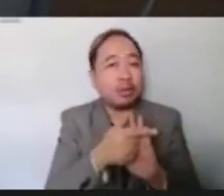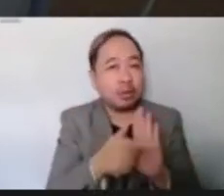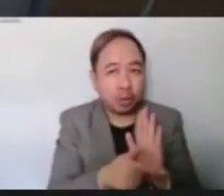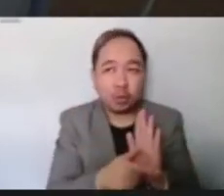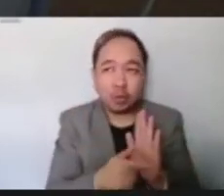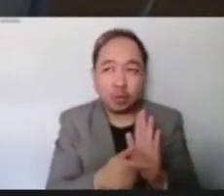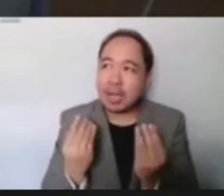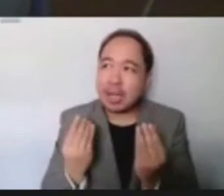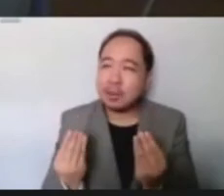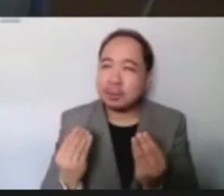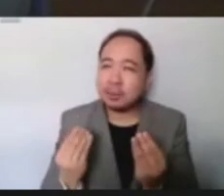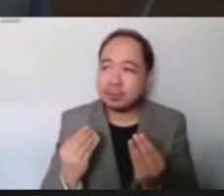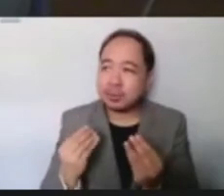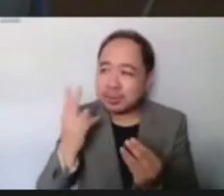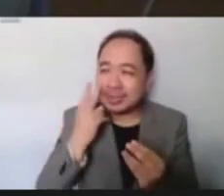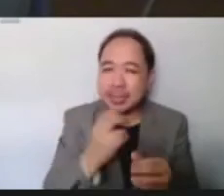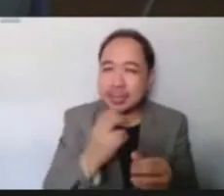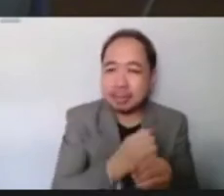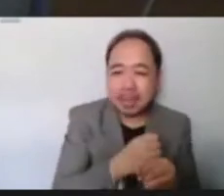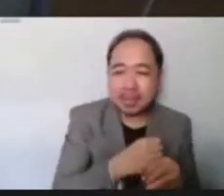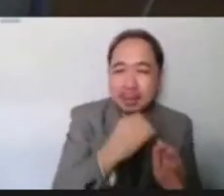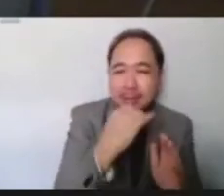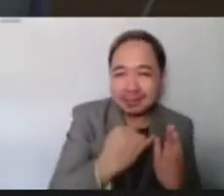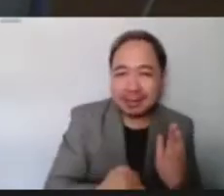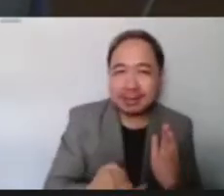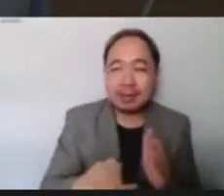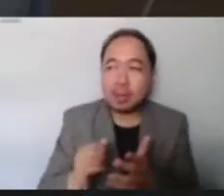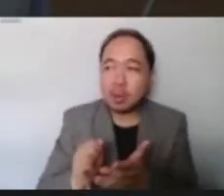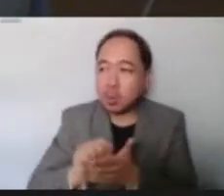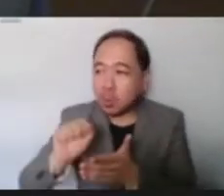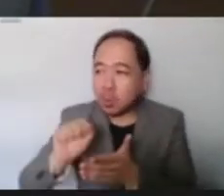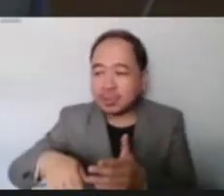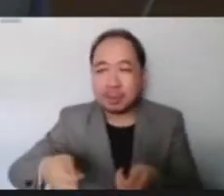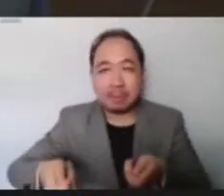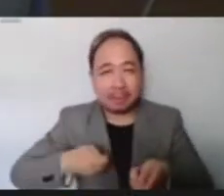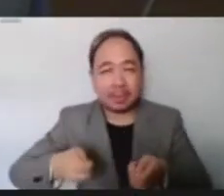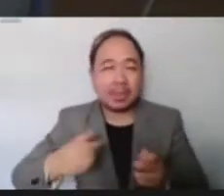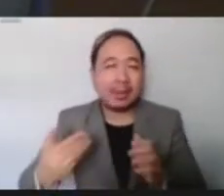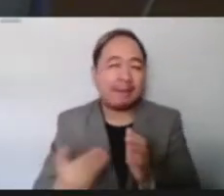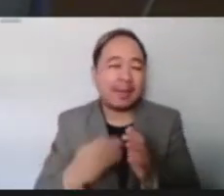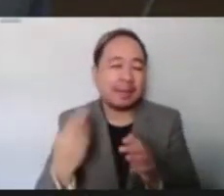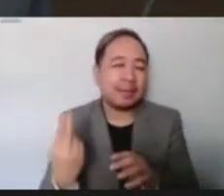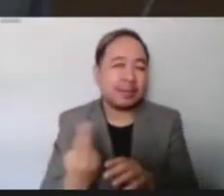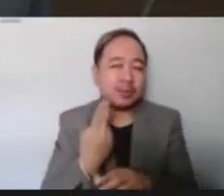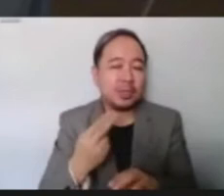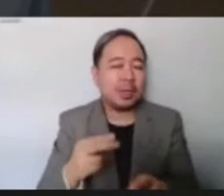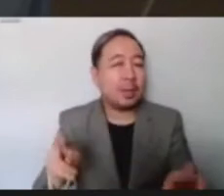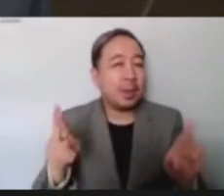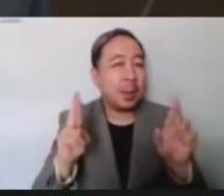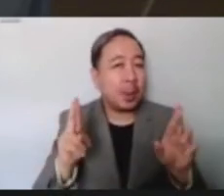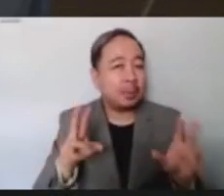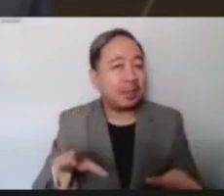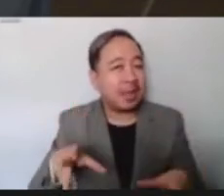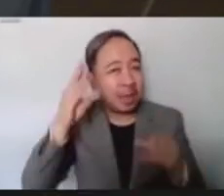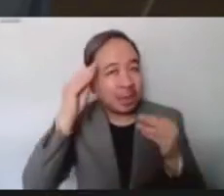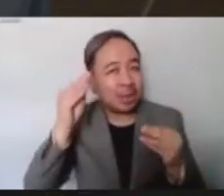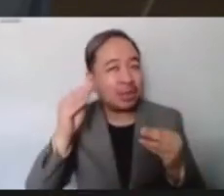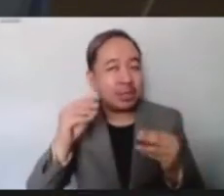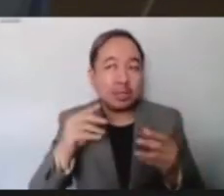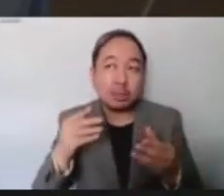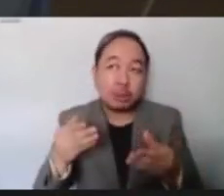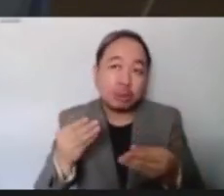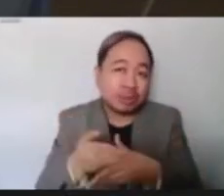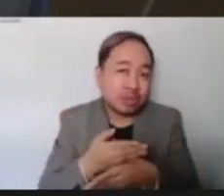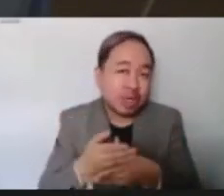involving Plastics from product design to waste management and reuse we hope to be able to share Lessons Learned and knowledge on these matters with the